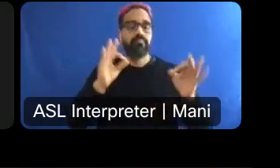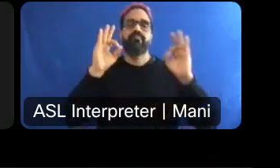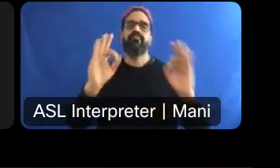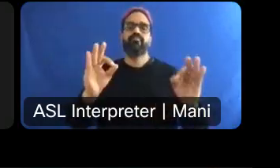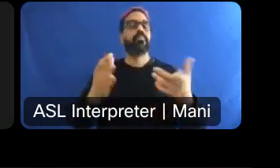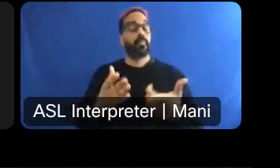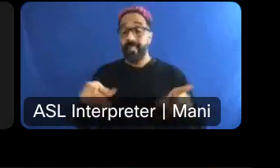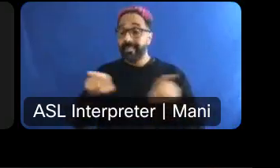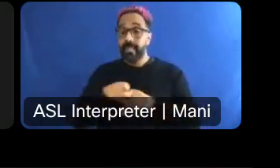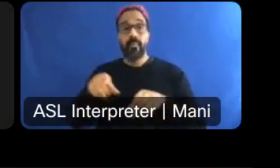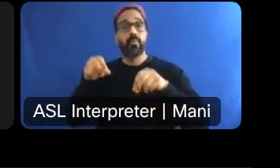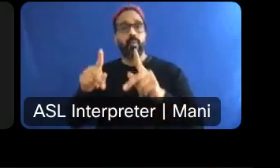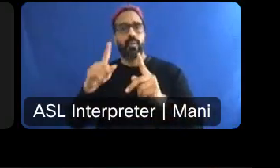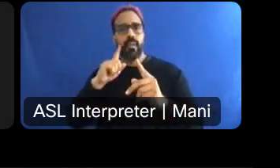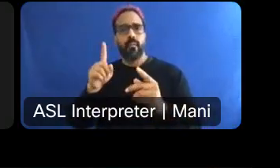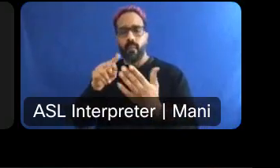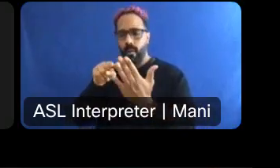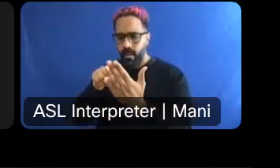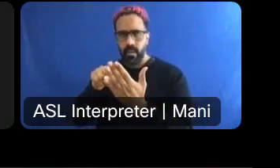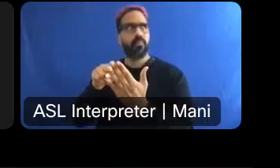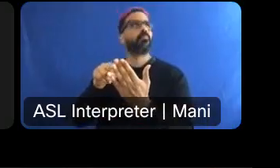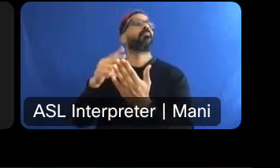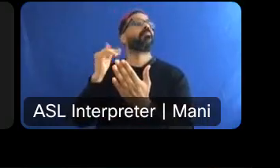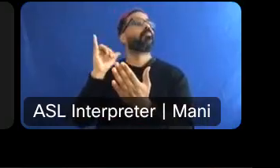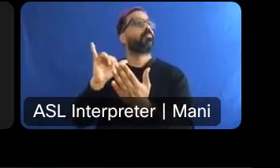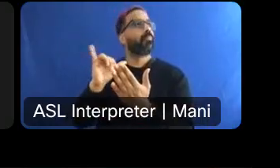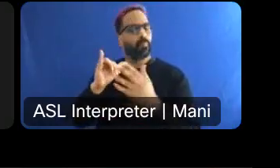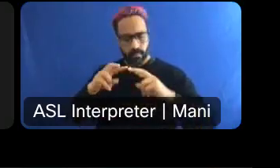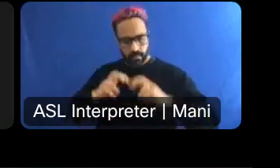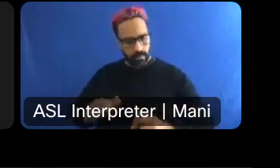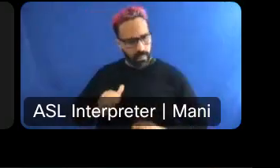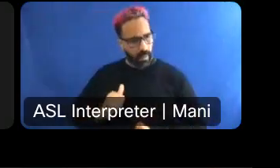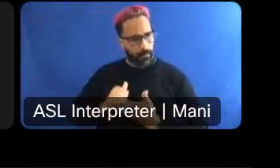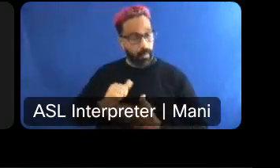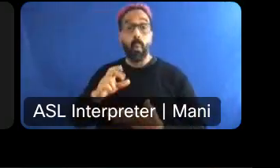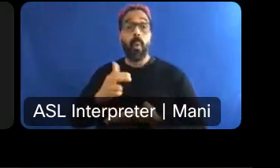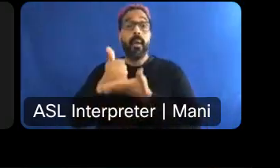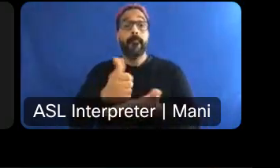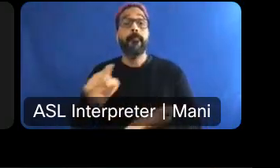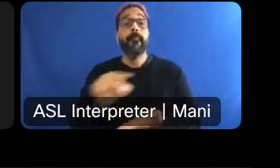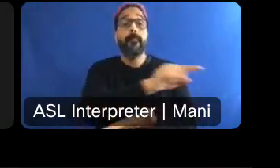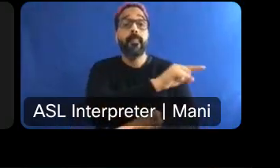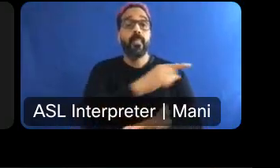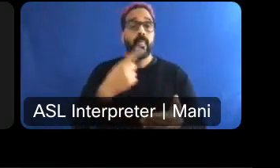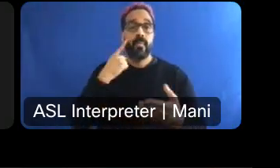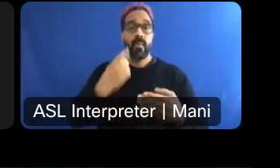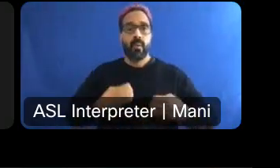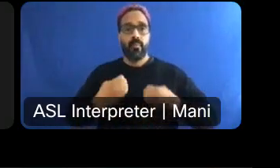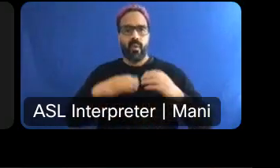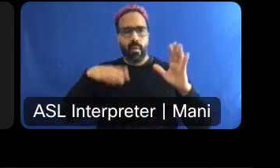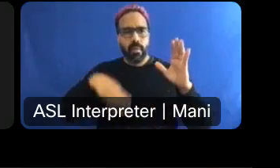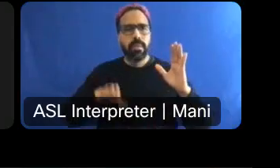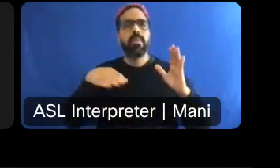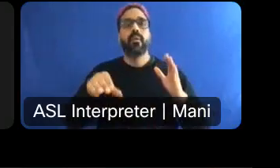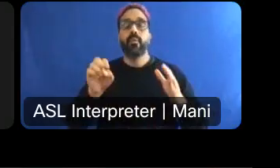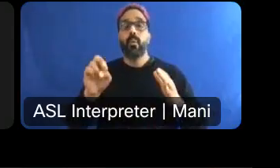to identify what helps themselves and others when emotional distress or experiences of partner-inflicted brain injury